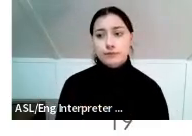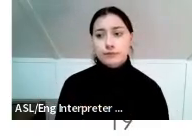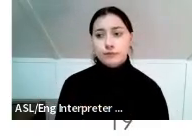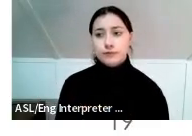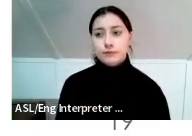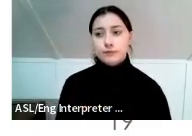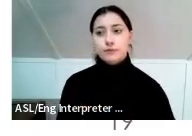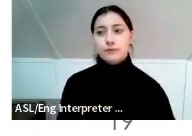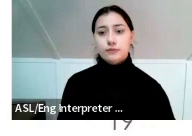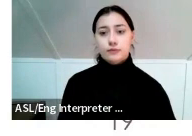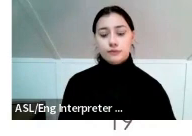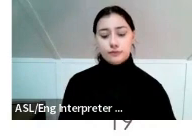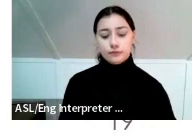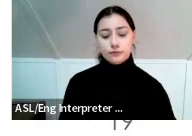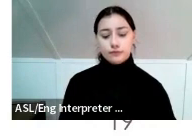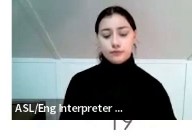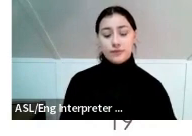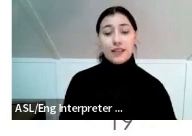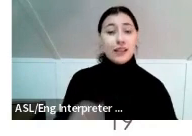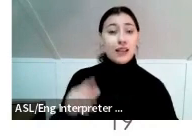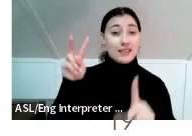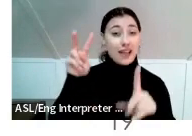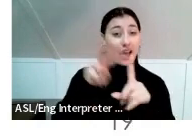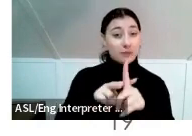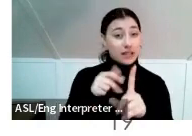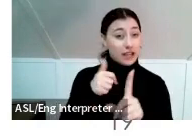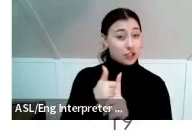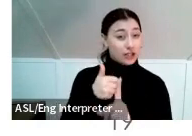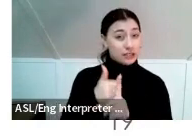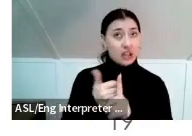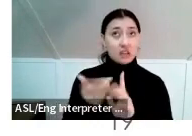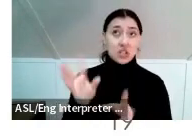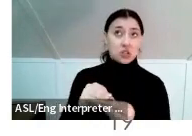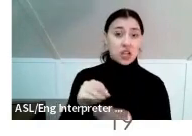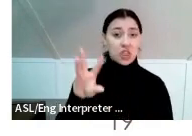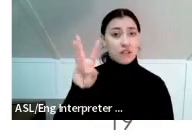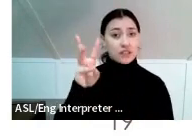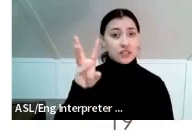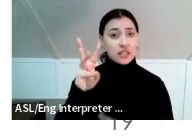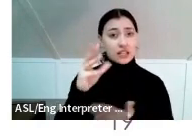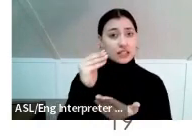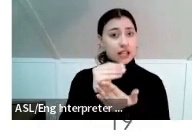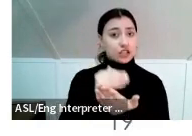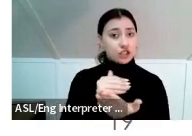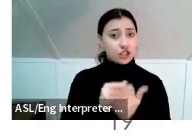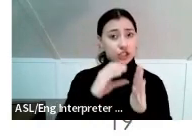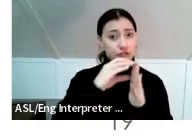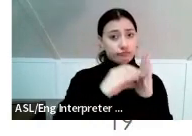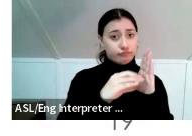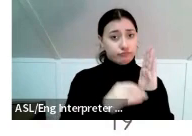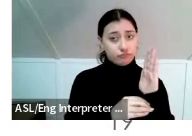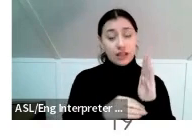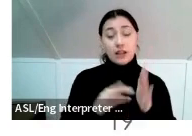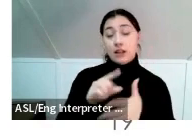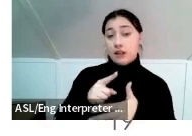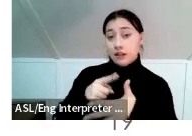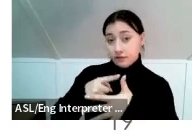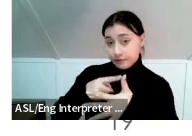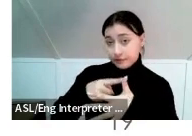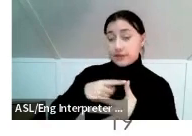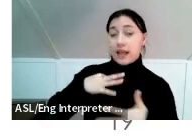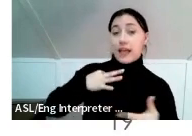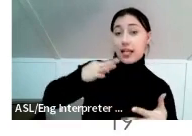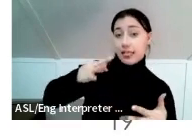And the application itself consists of six sections: an eligibility quiz,